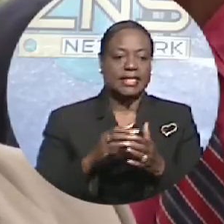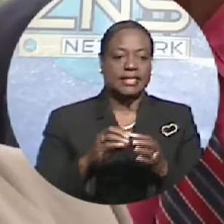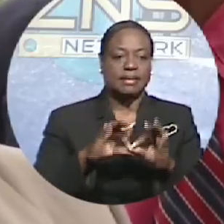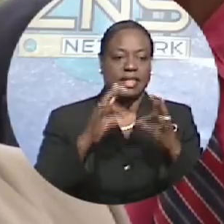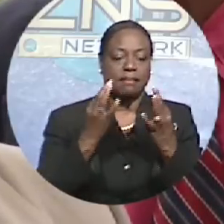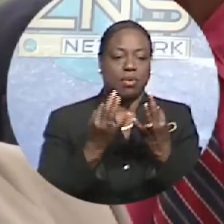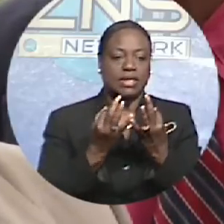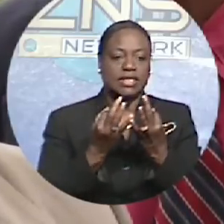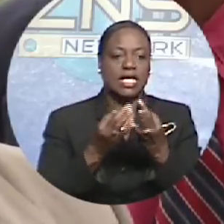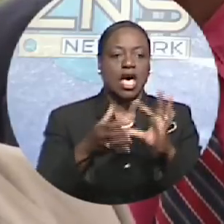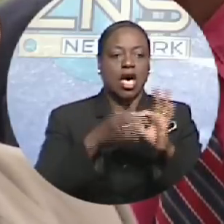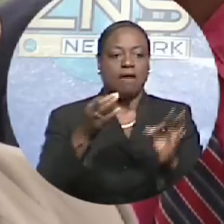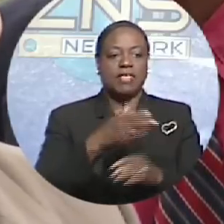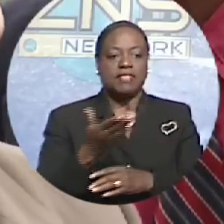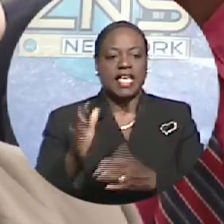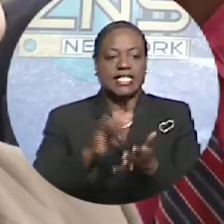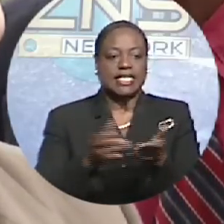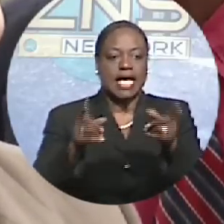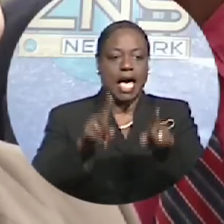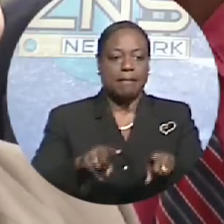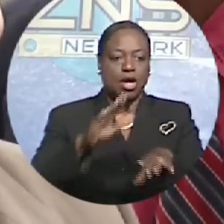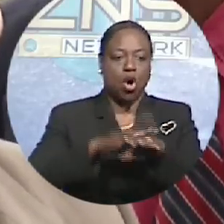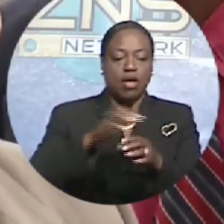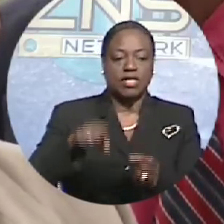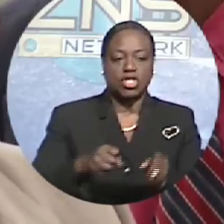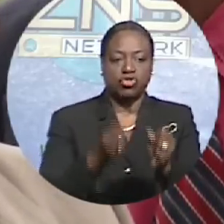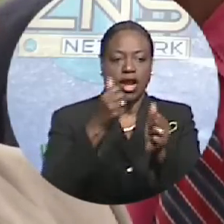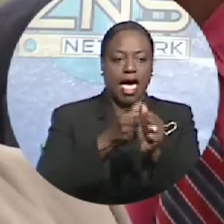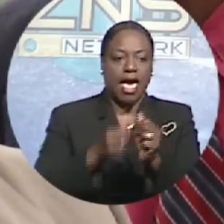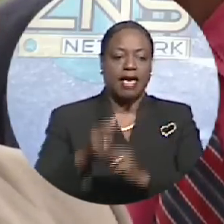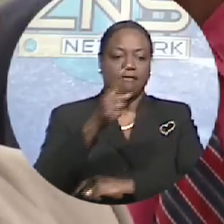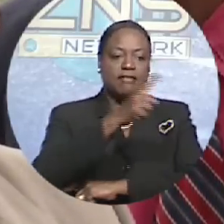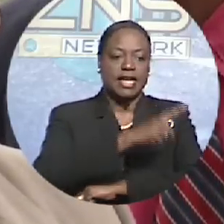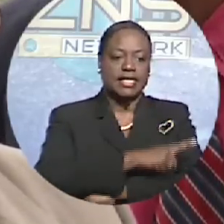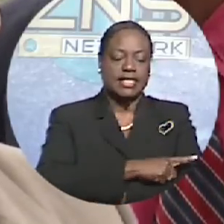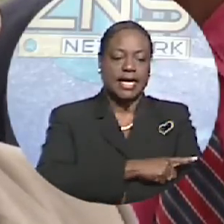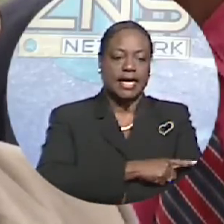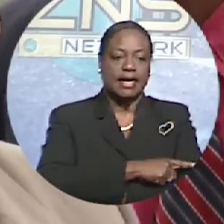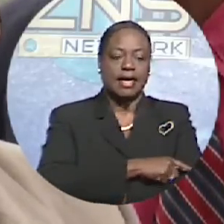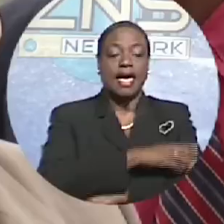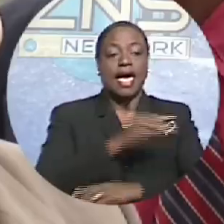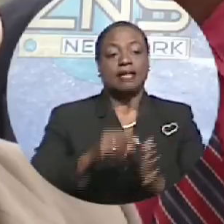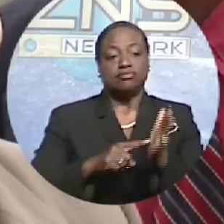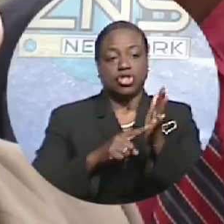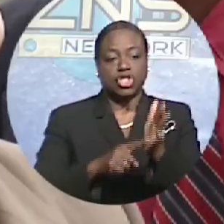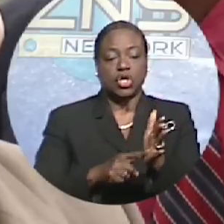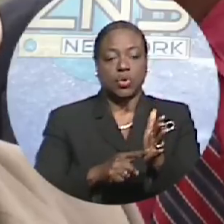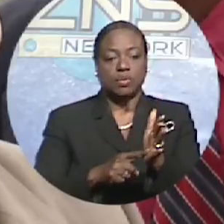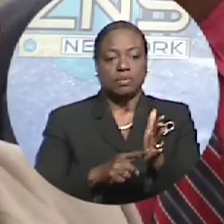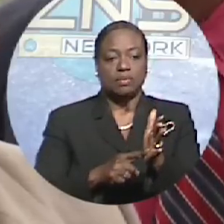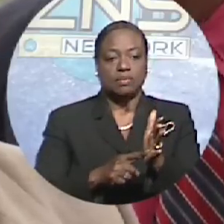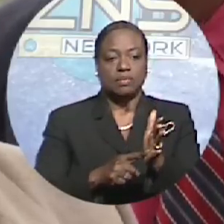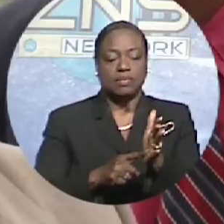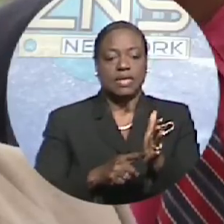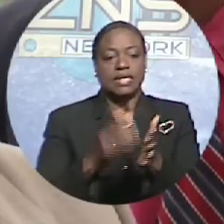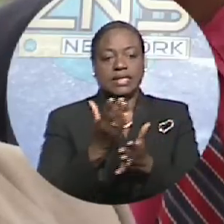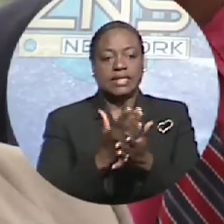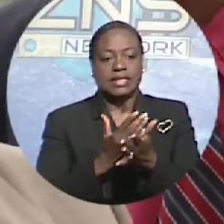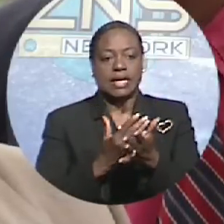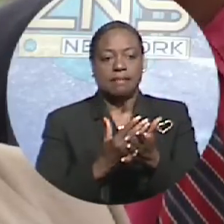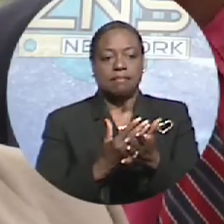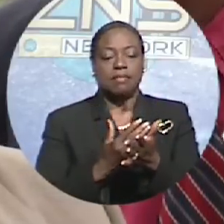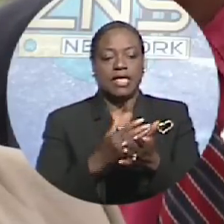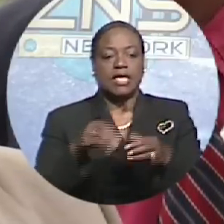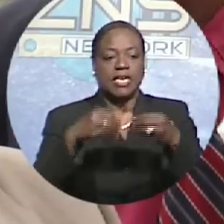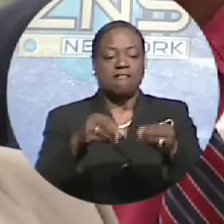that's happening on the streets on a daily basis, and I wanted to really shed some light on the situation to give people a sense of awareness